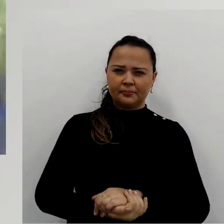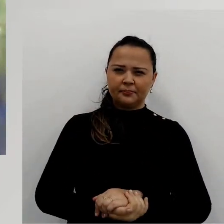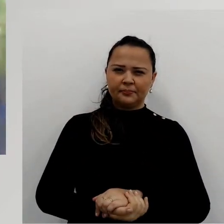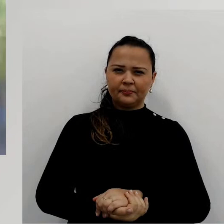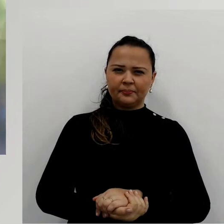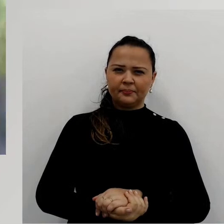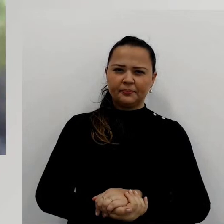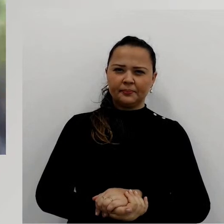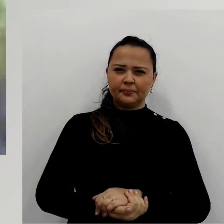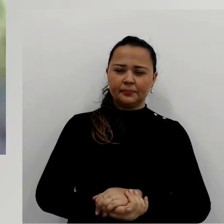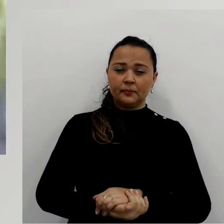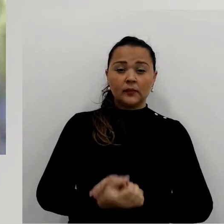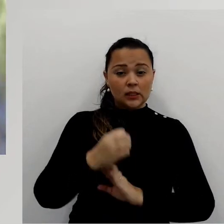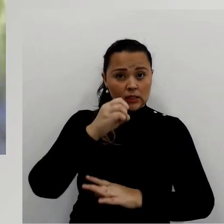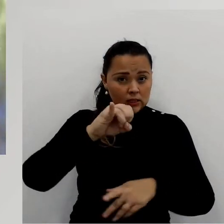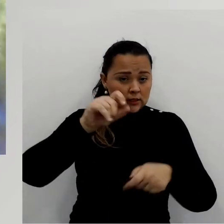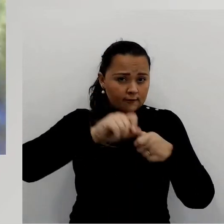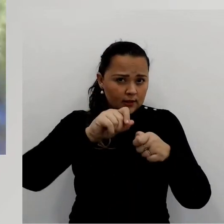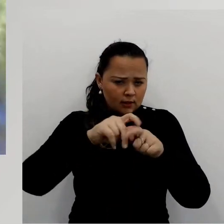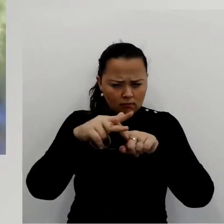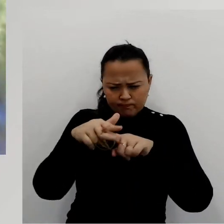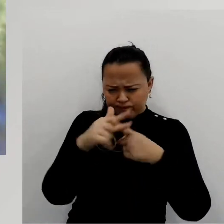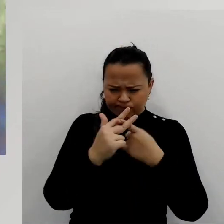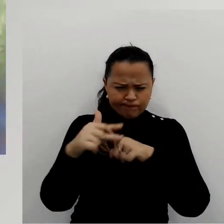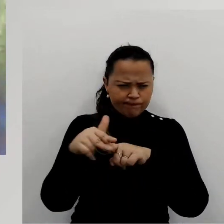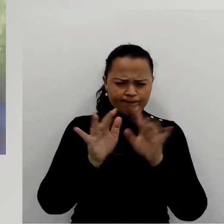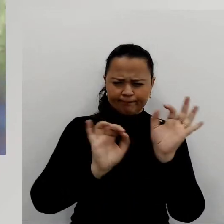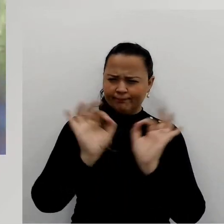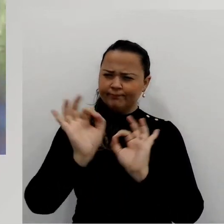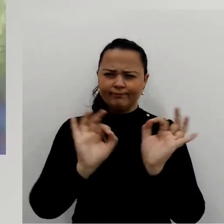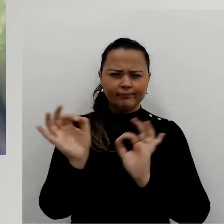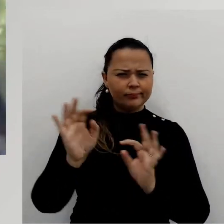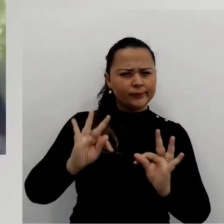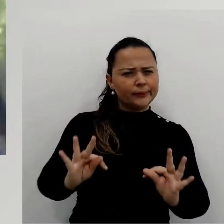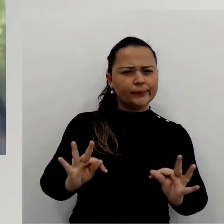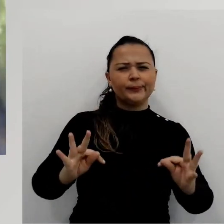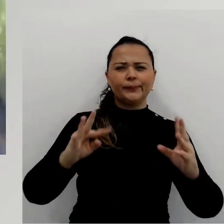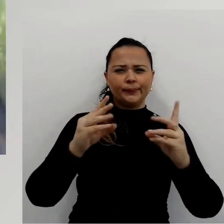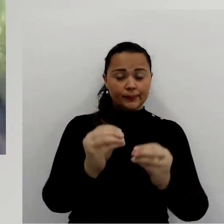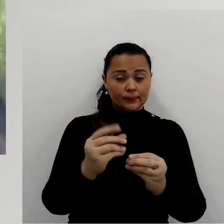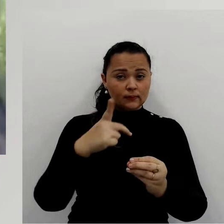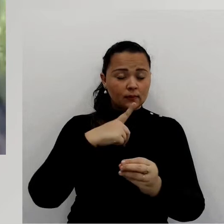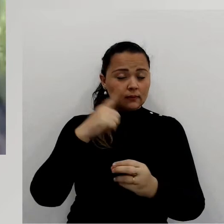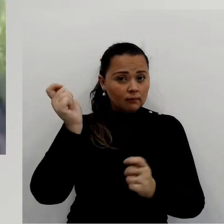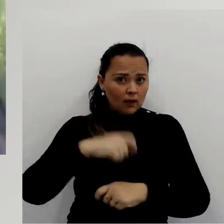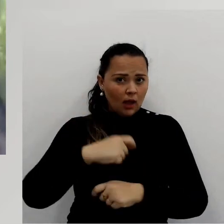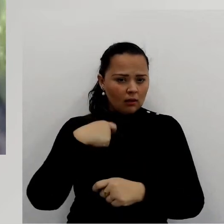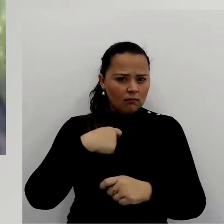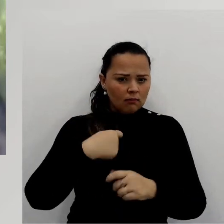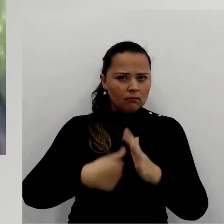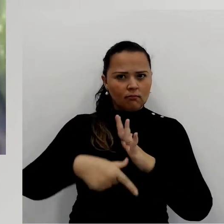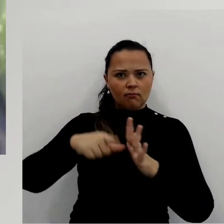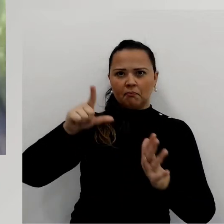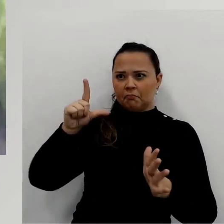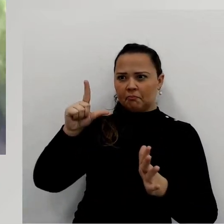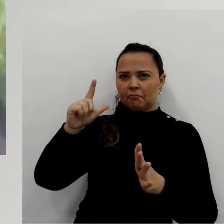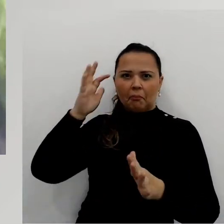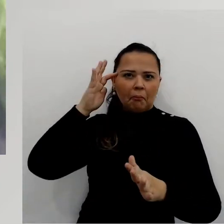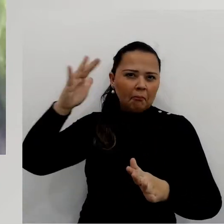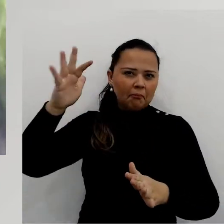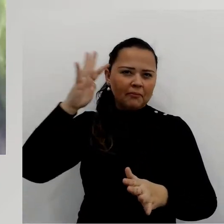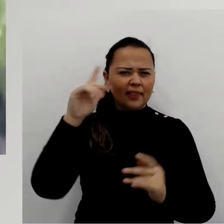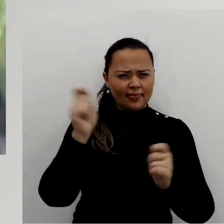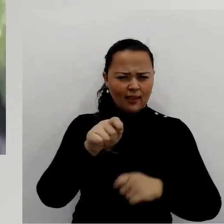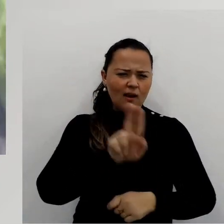personalization. It can handle on-demand printing. It can link up bindery systems online. So